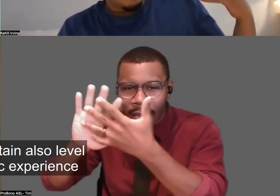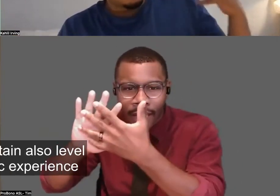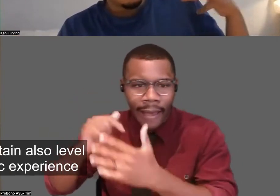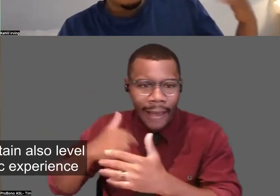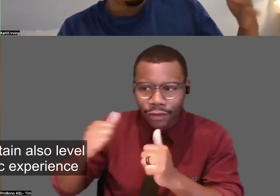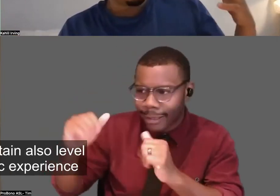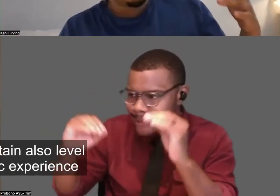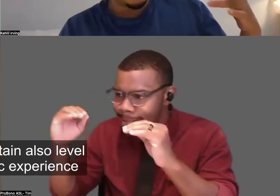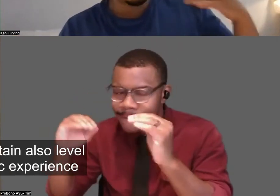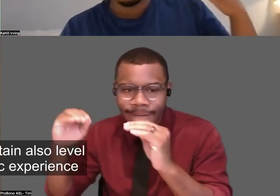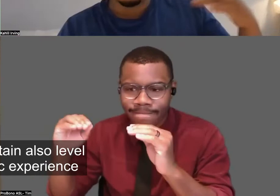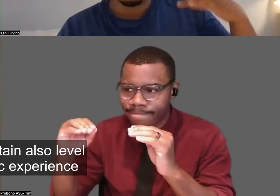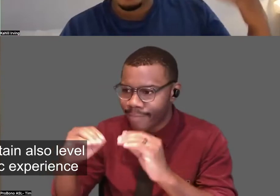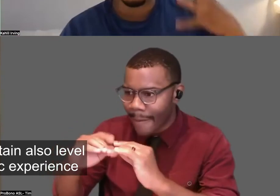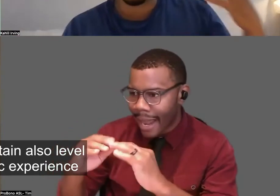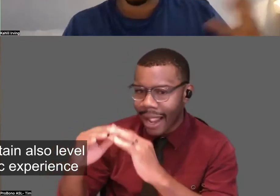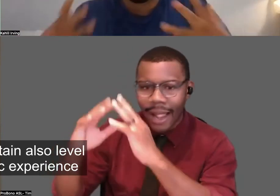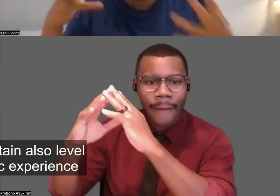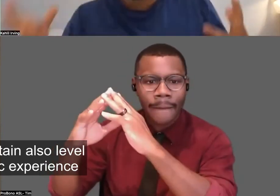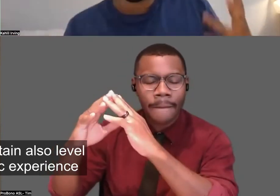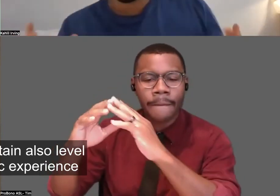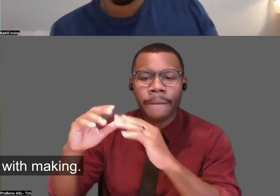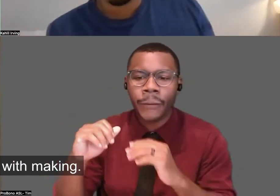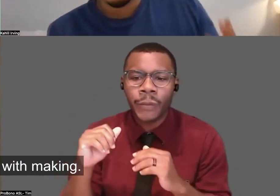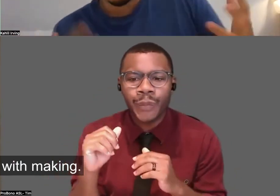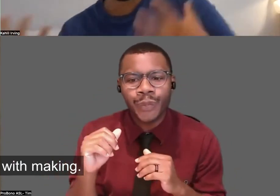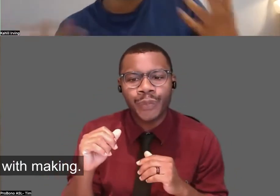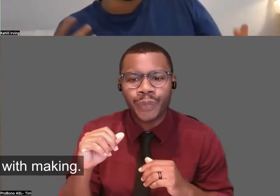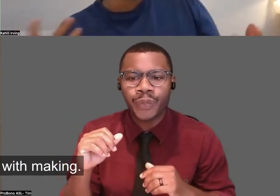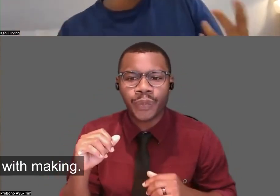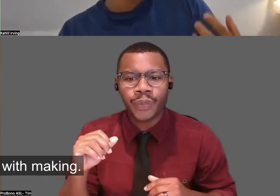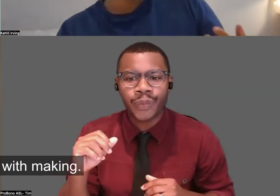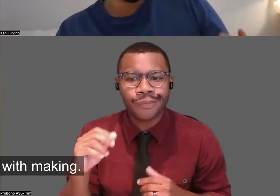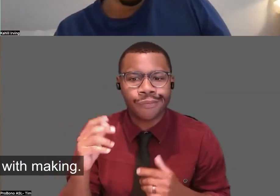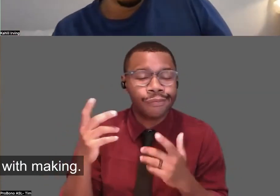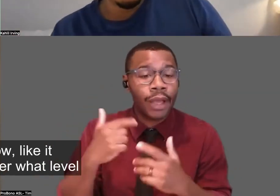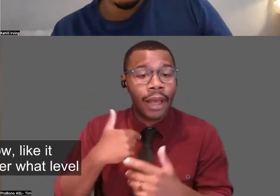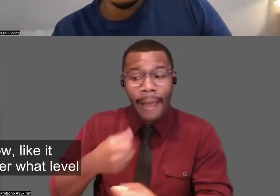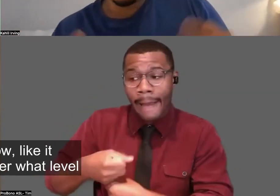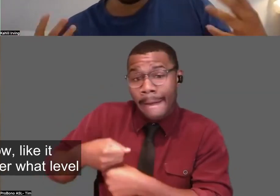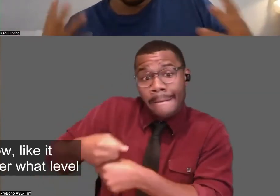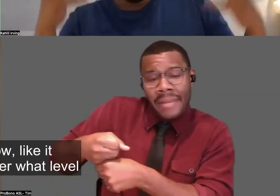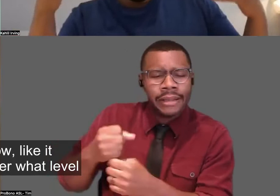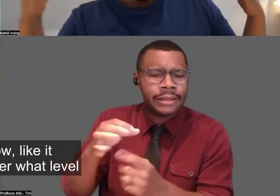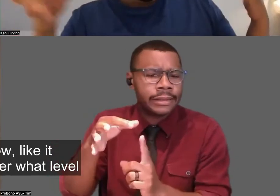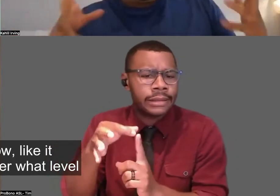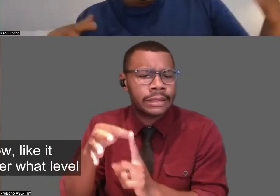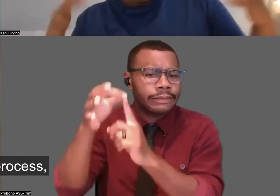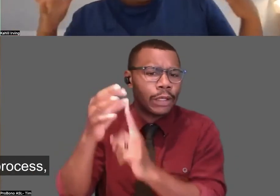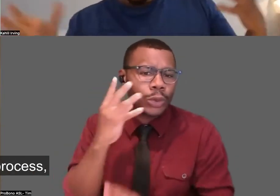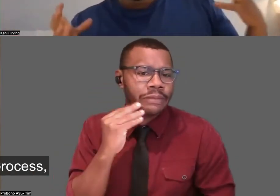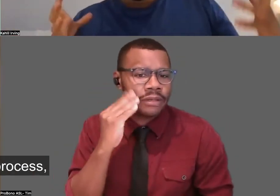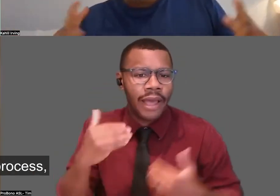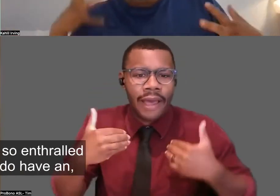certain also level of ecstasiatic experience that one has with making. You know, like it doesn't matter at what level